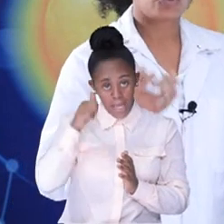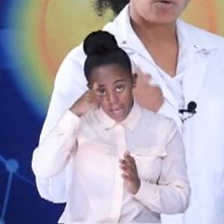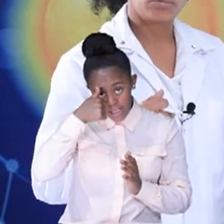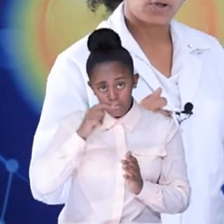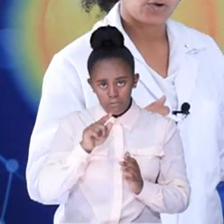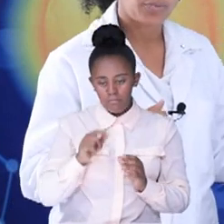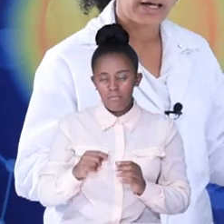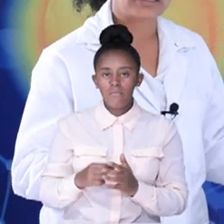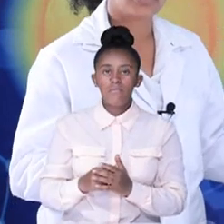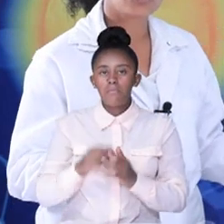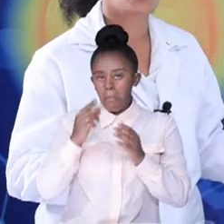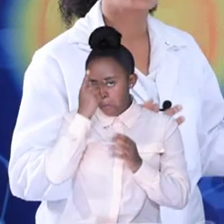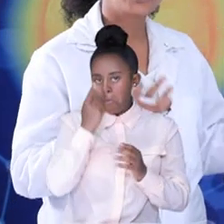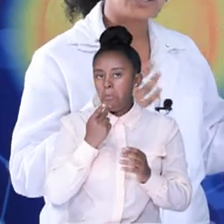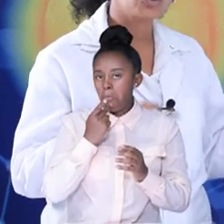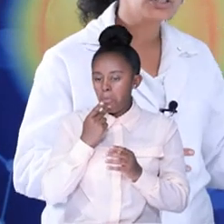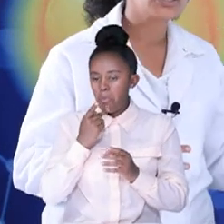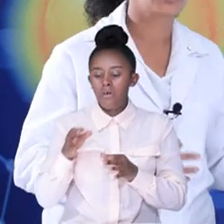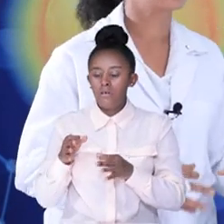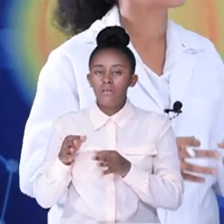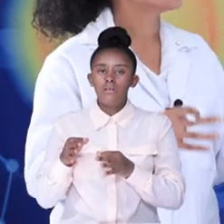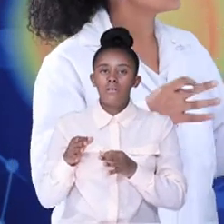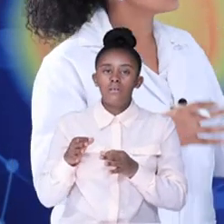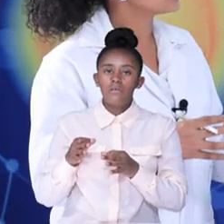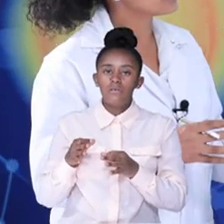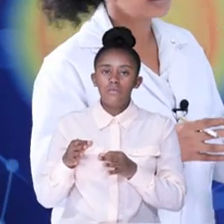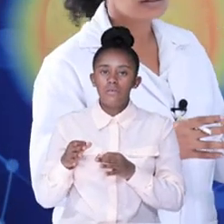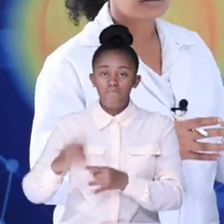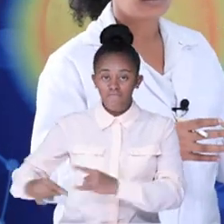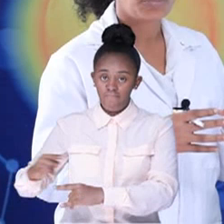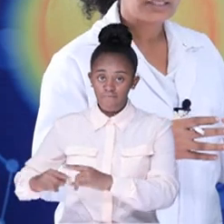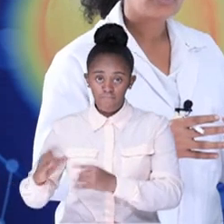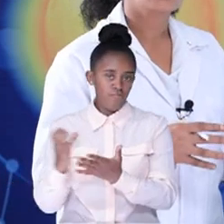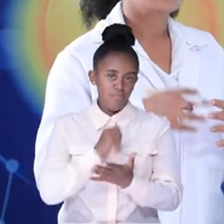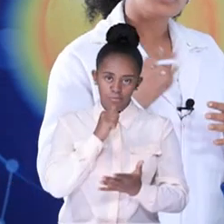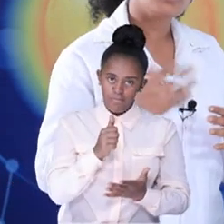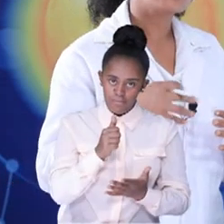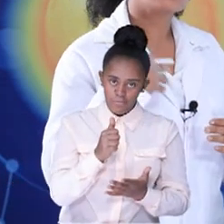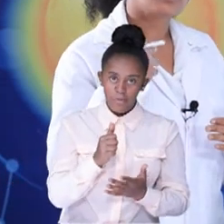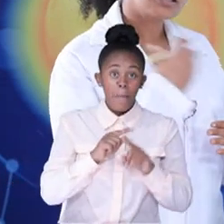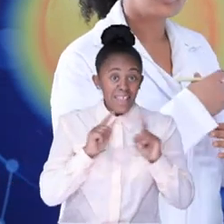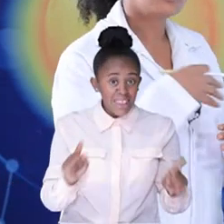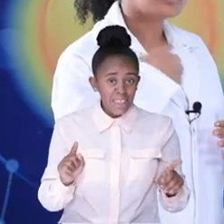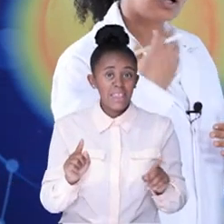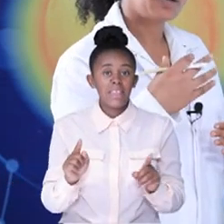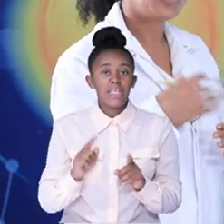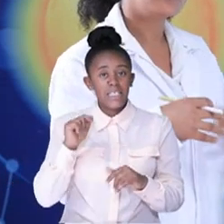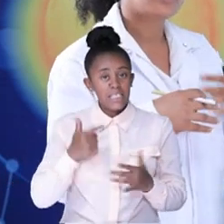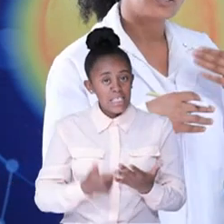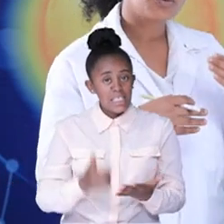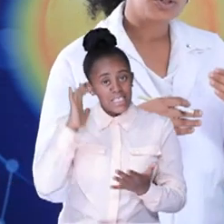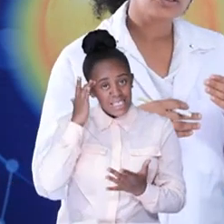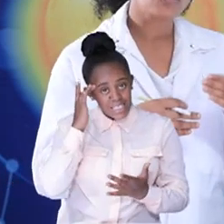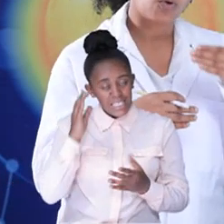inherited from our parents, or we cannot inherit the disease, but this disease can